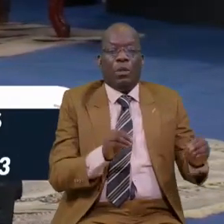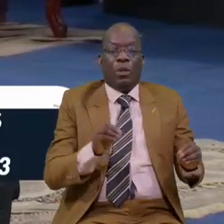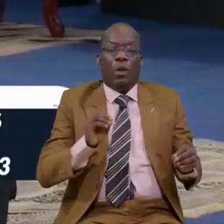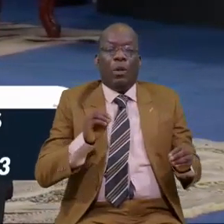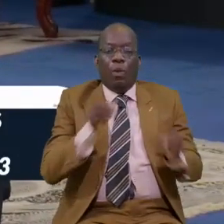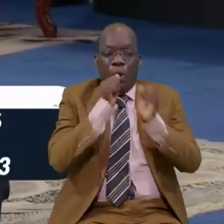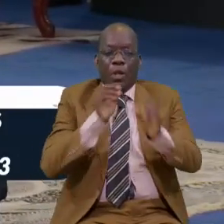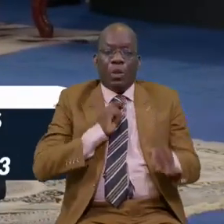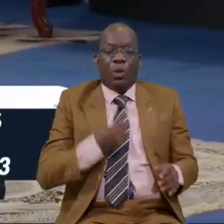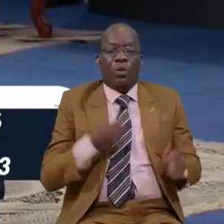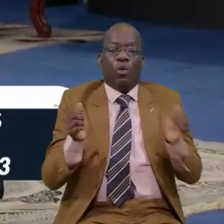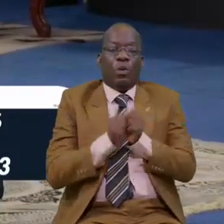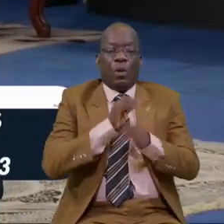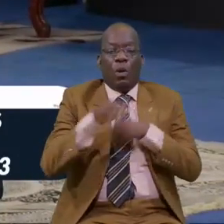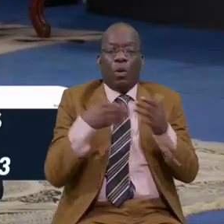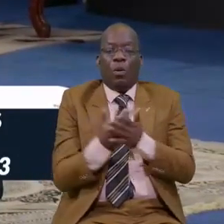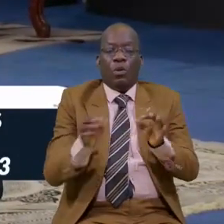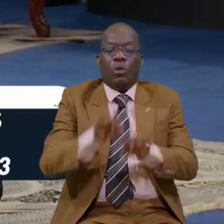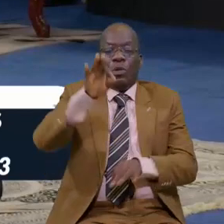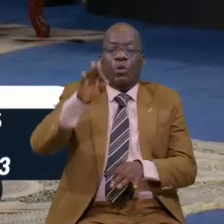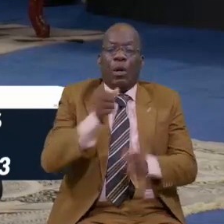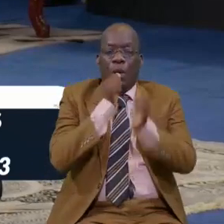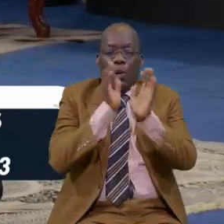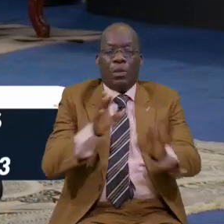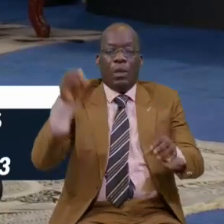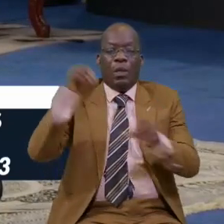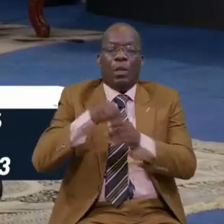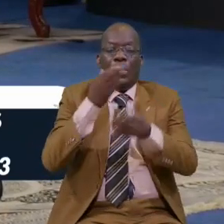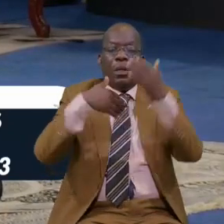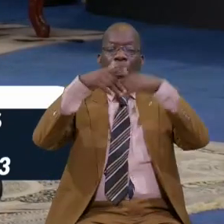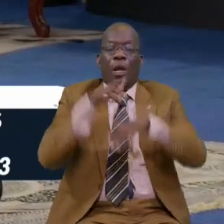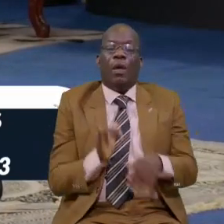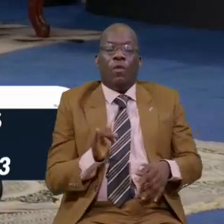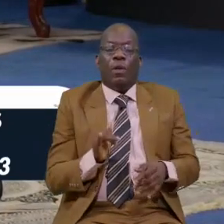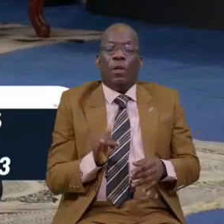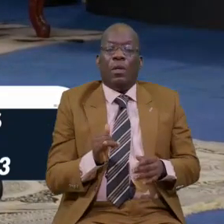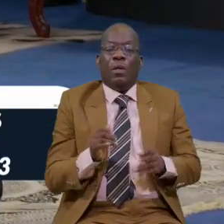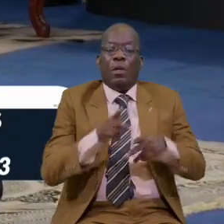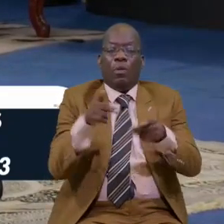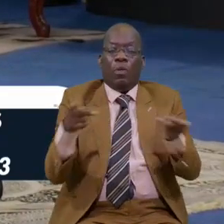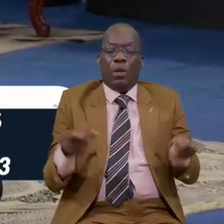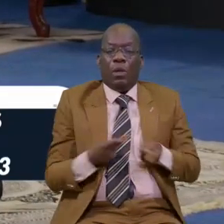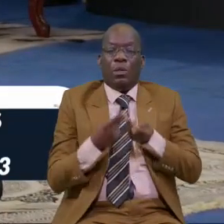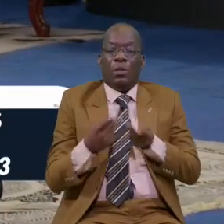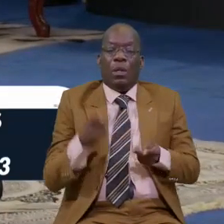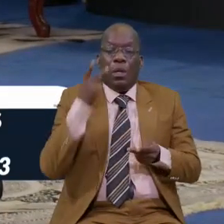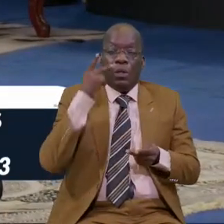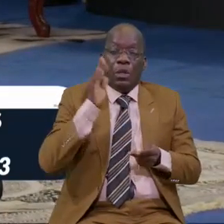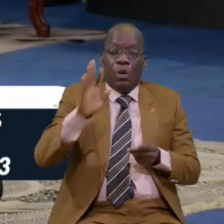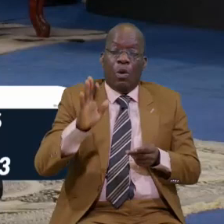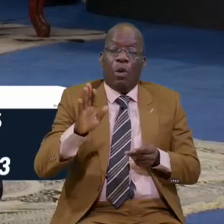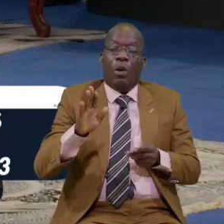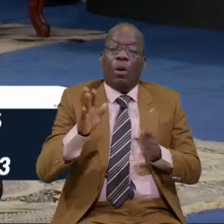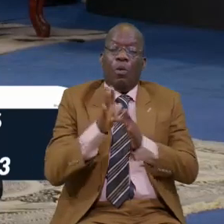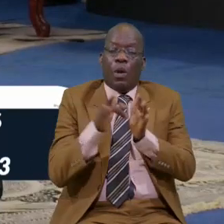spiritual blessings in heavenly places. Look at your Bible, Ephesians chapter 1.